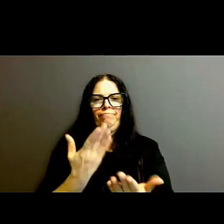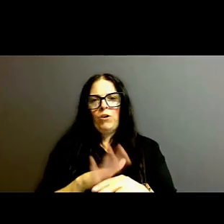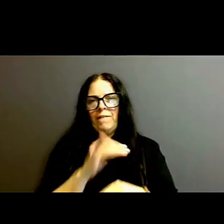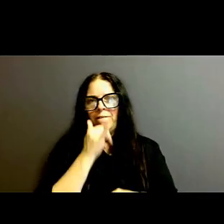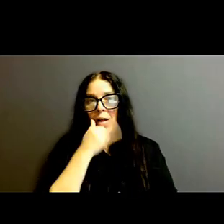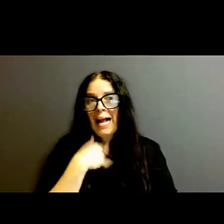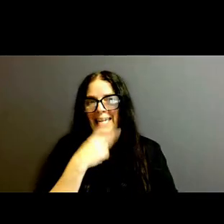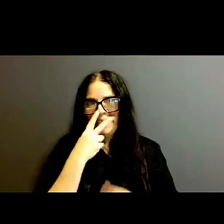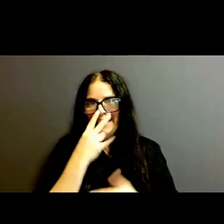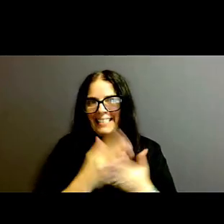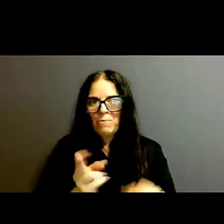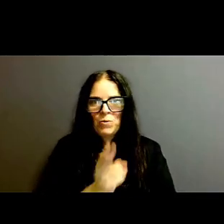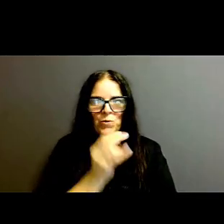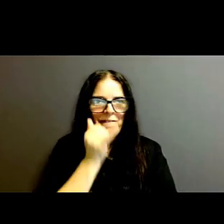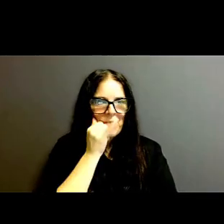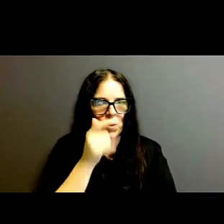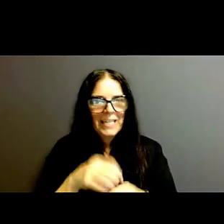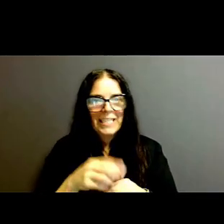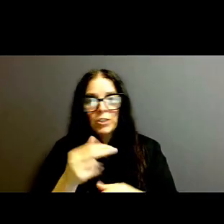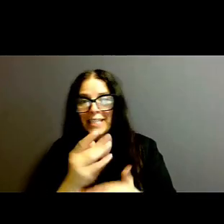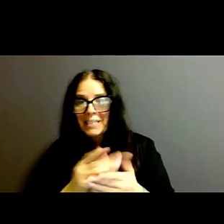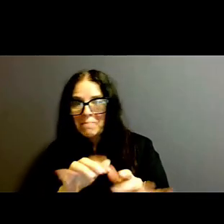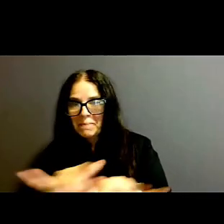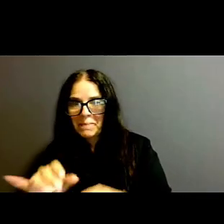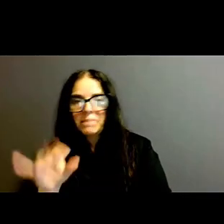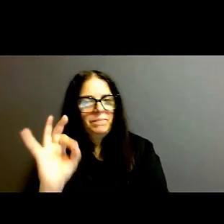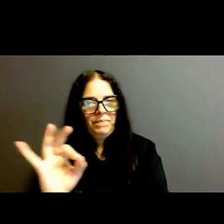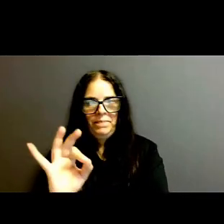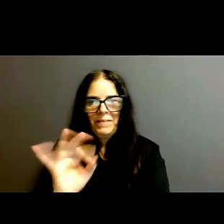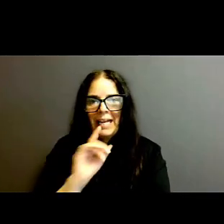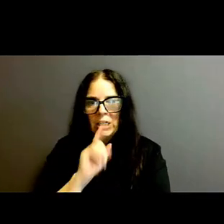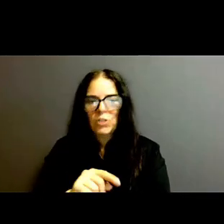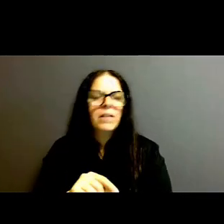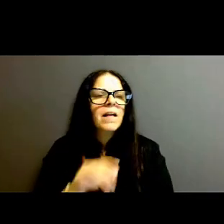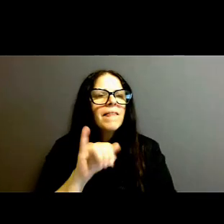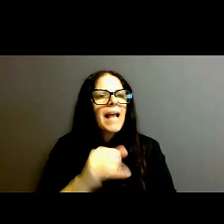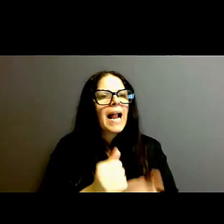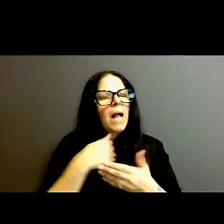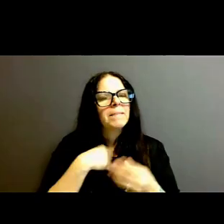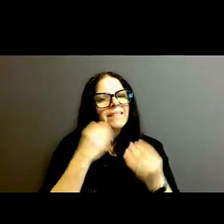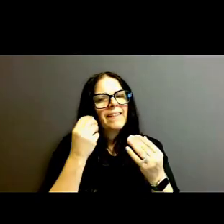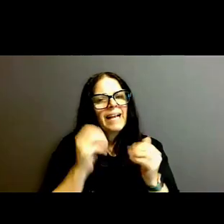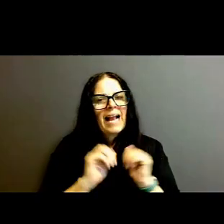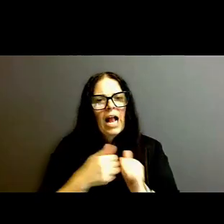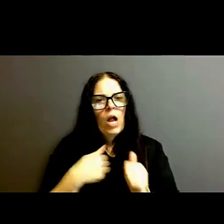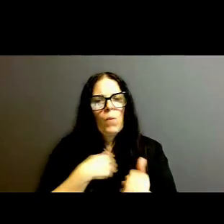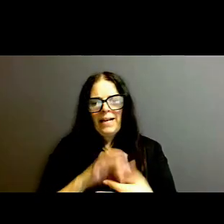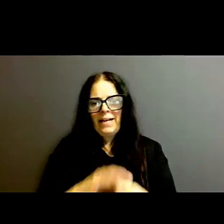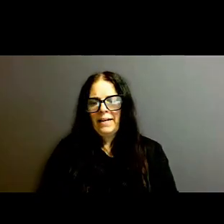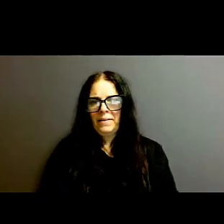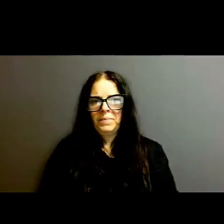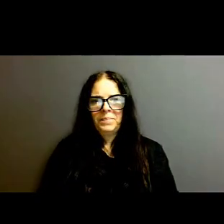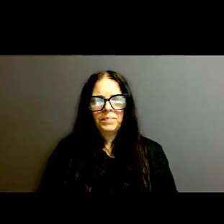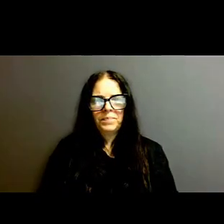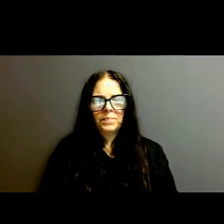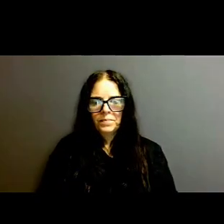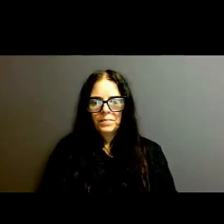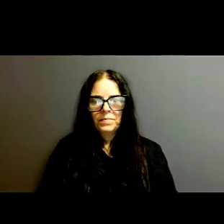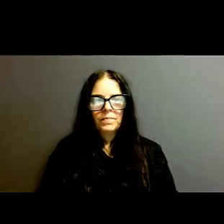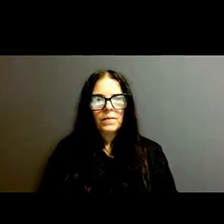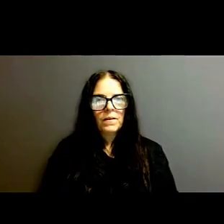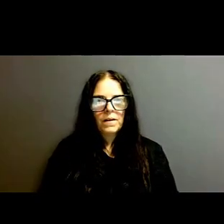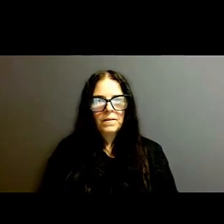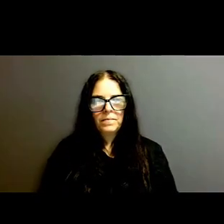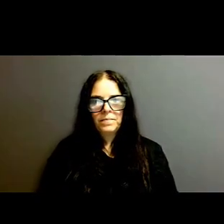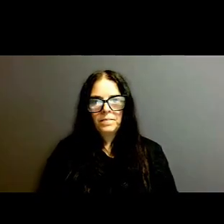some of you are doing it in the chat. That's fantastic as well. It's just to kind of make us think about some of the things we are doing. So, Annick, I can see